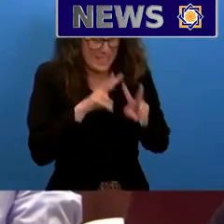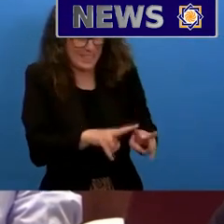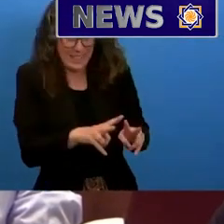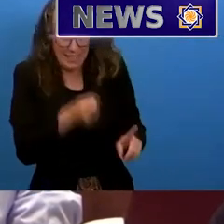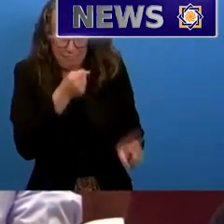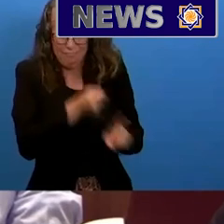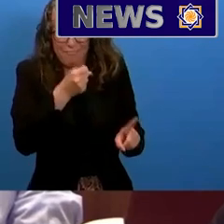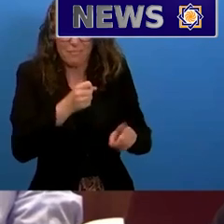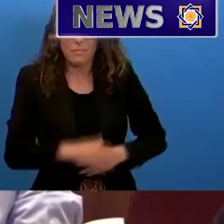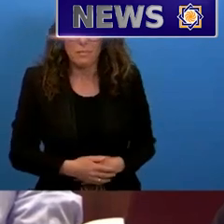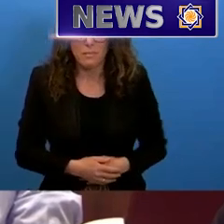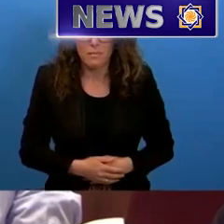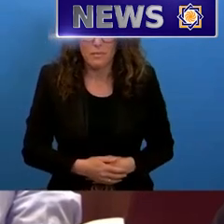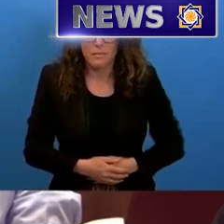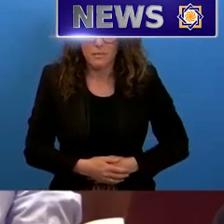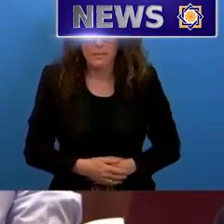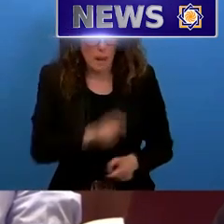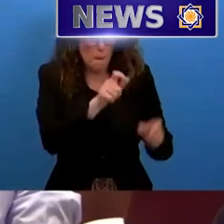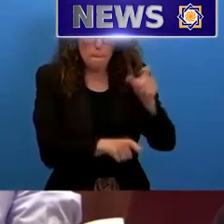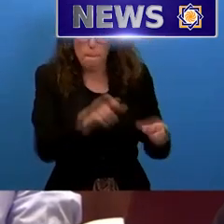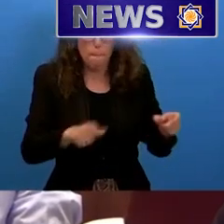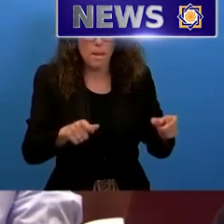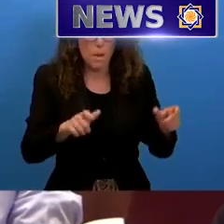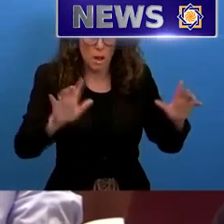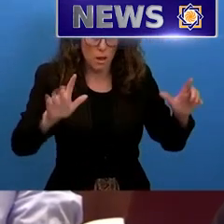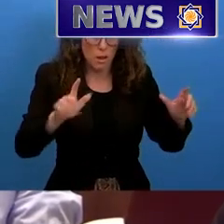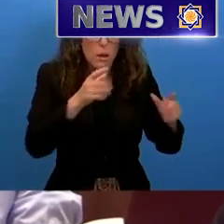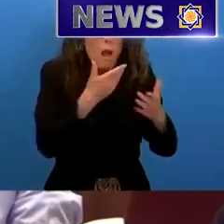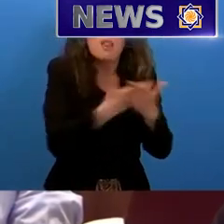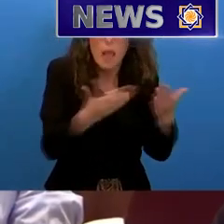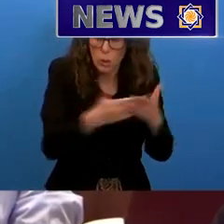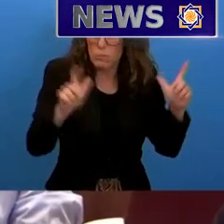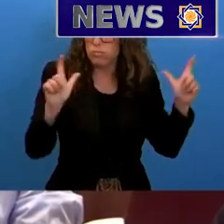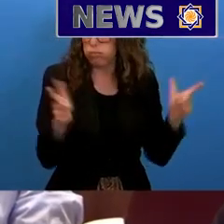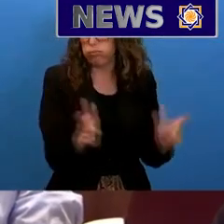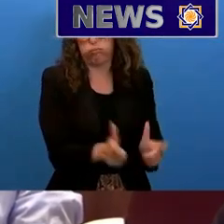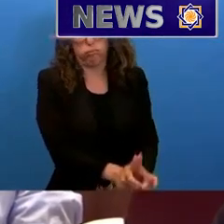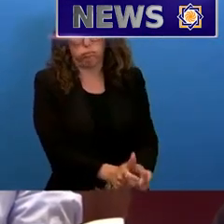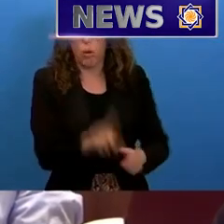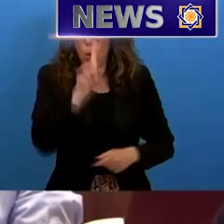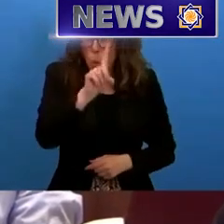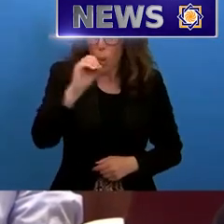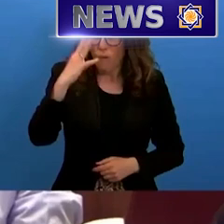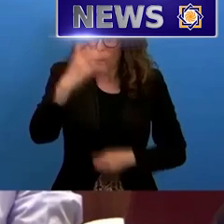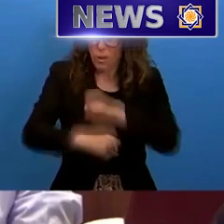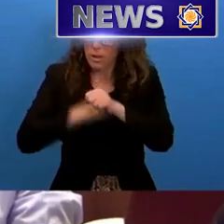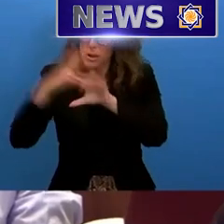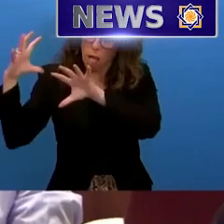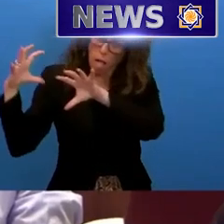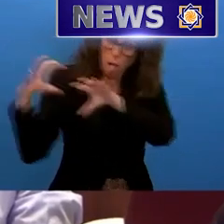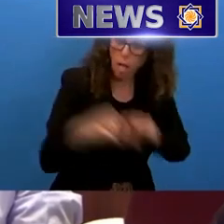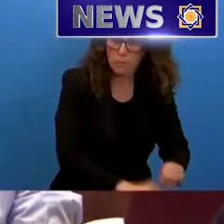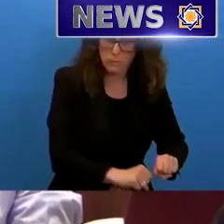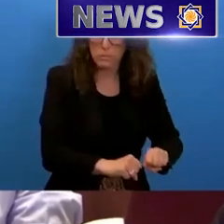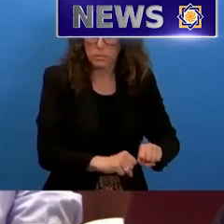and with their contribution it is possible to find compromise solutions. Advocating for the strengthening of the participation of indigenous peoples in